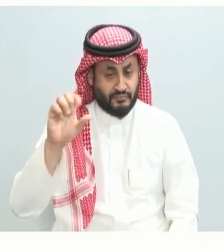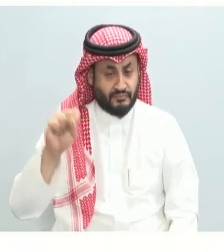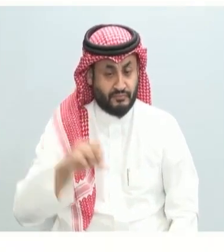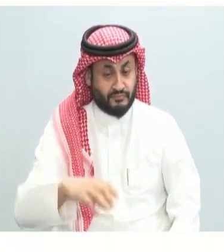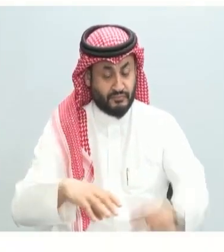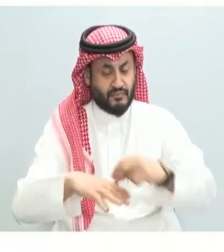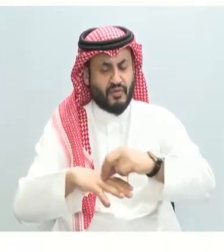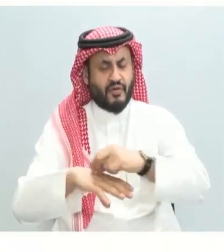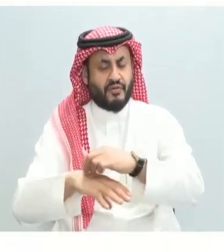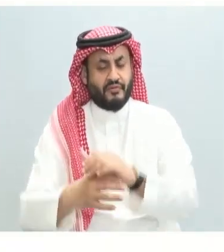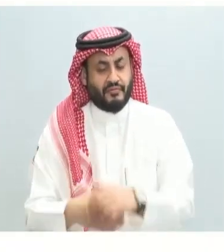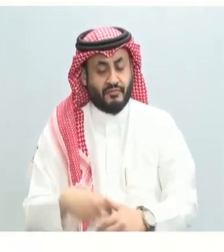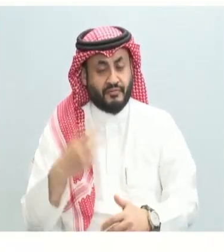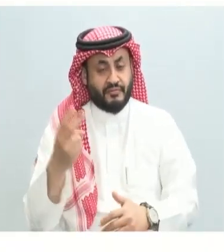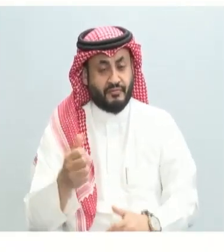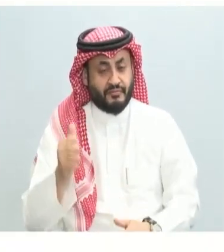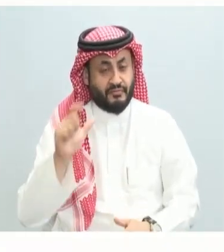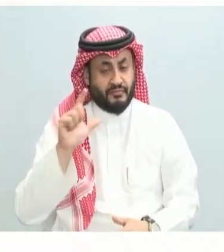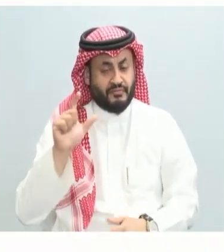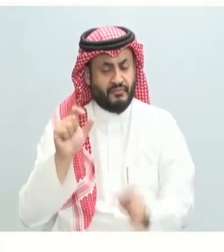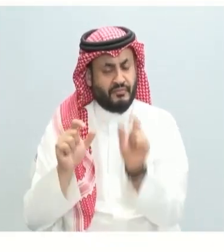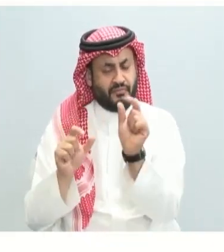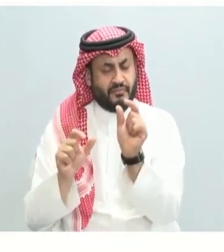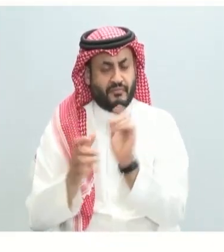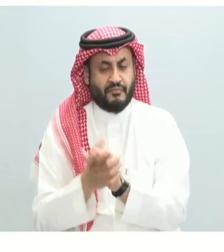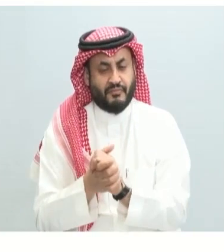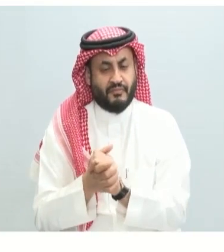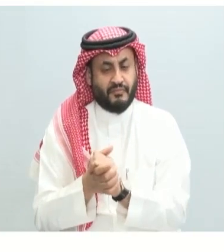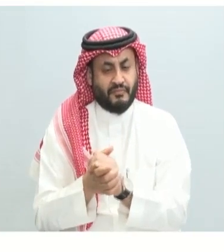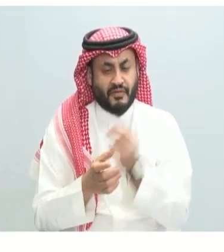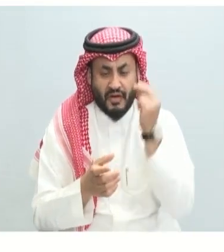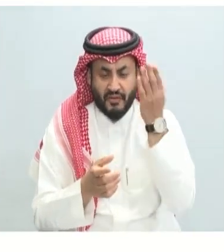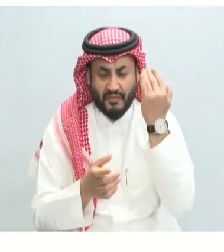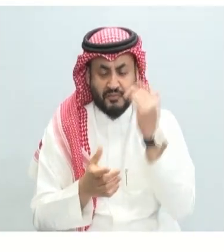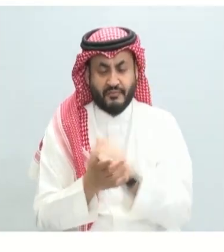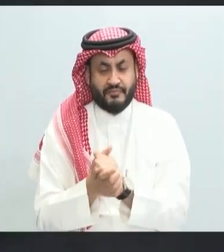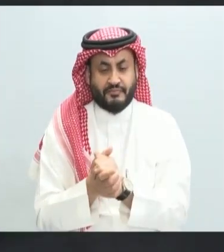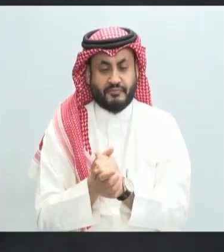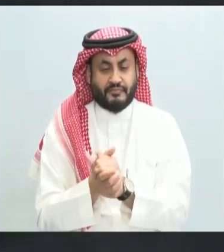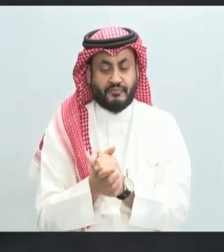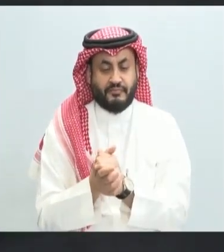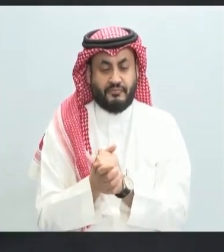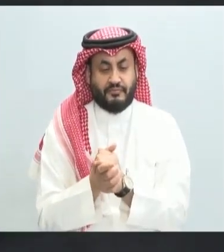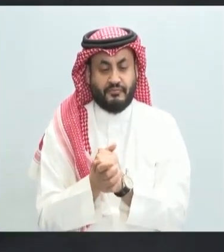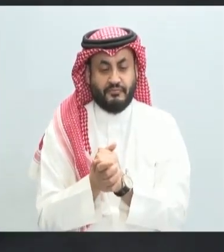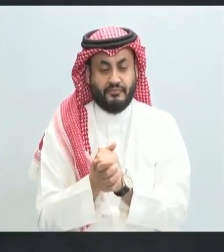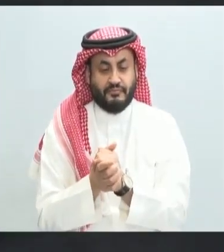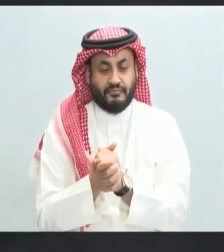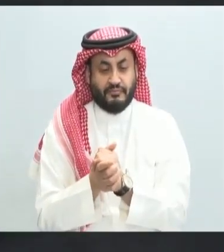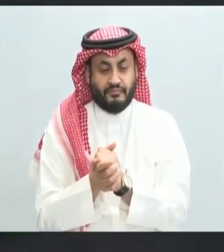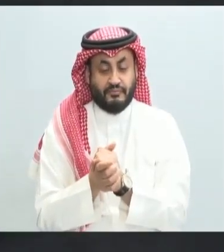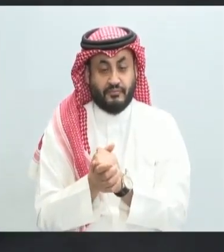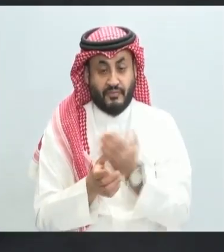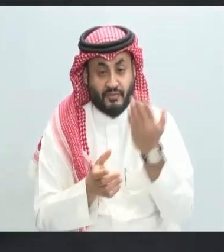A-I-L and the other word that ends with A-double-L. So these words are from